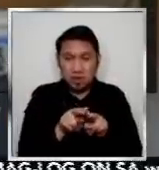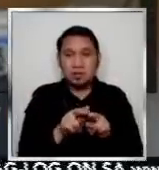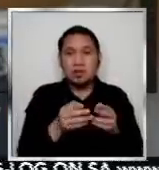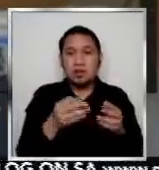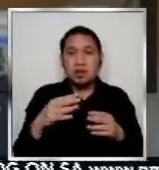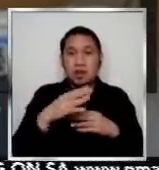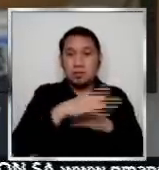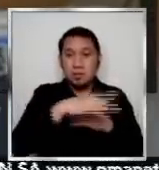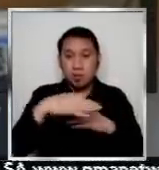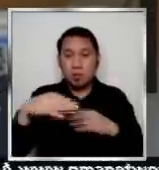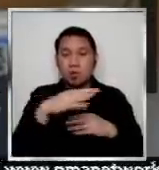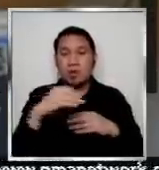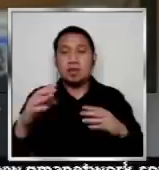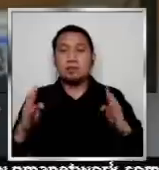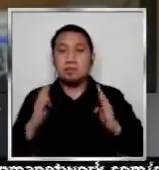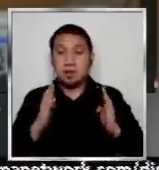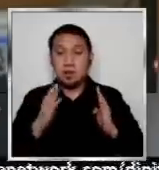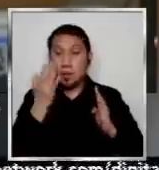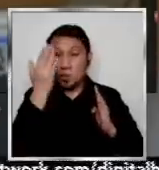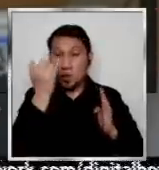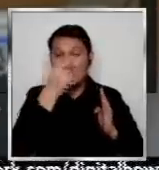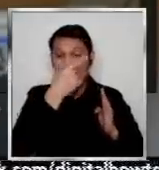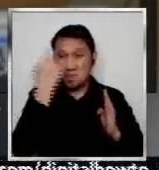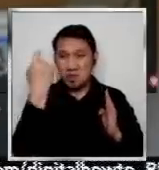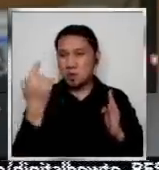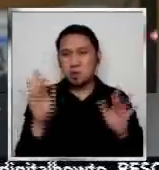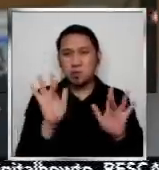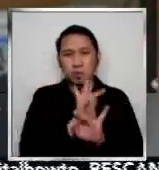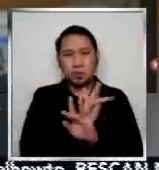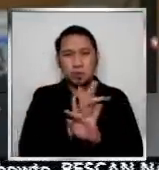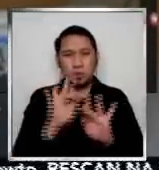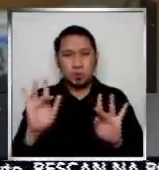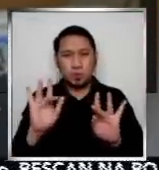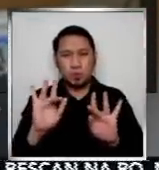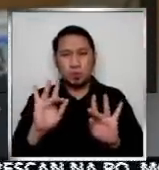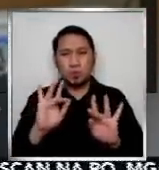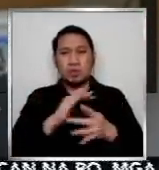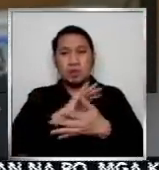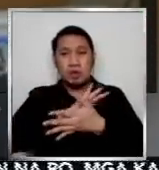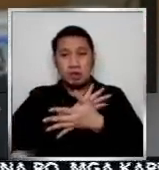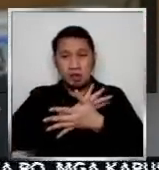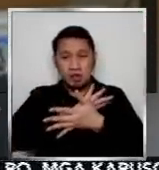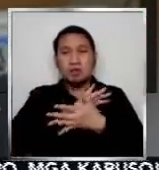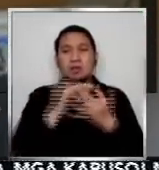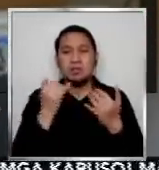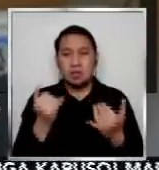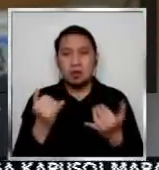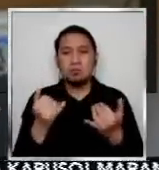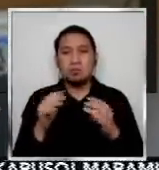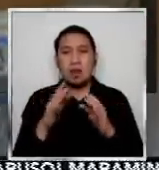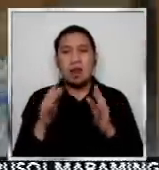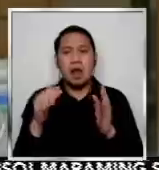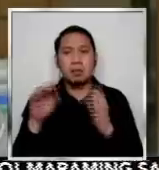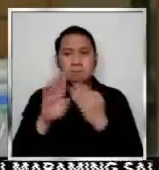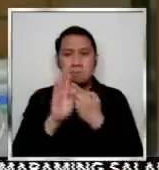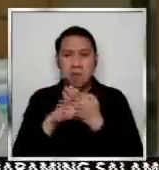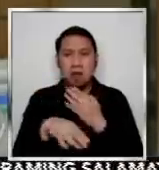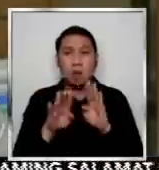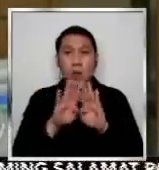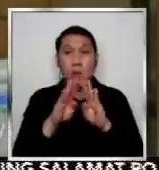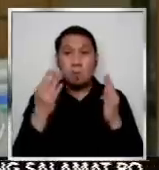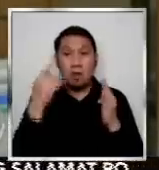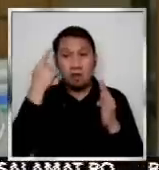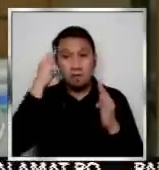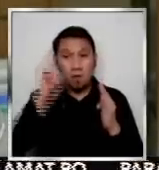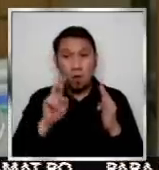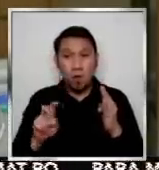the situations improves, they will open up tourism again in Bohol. The IATF will